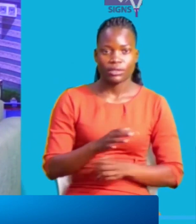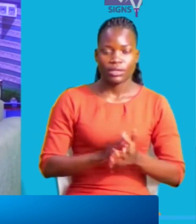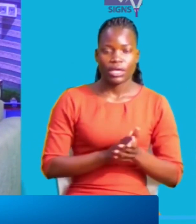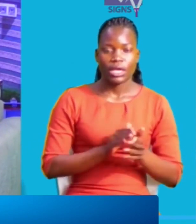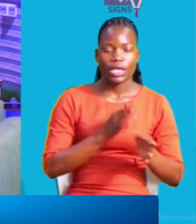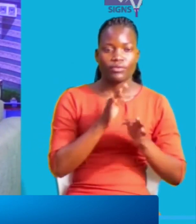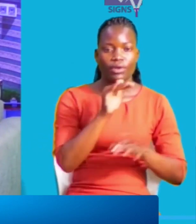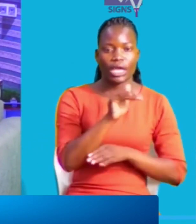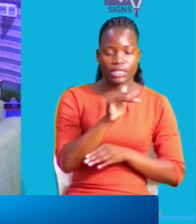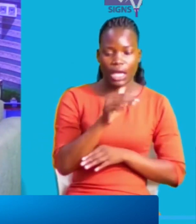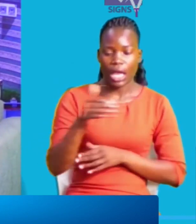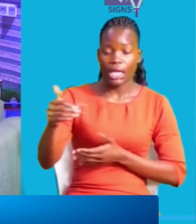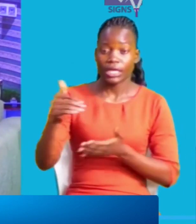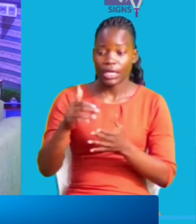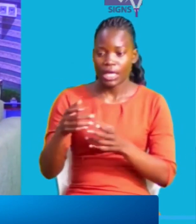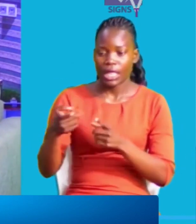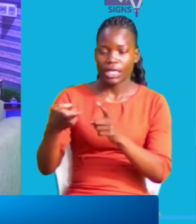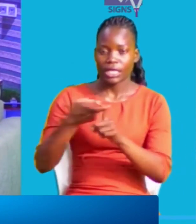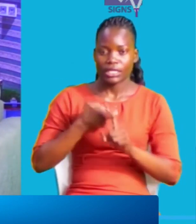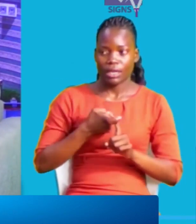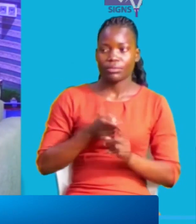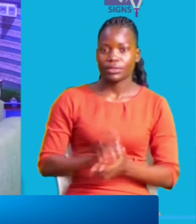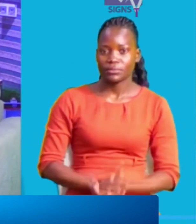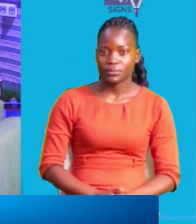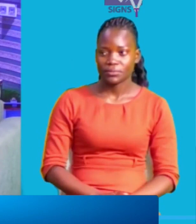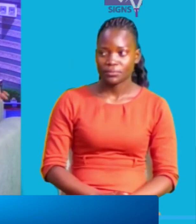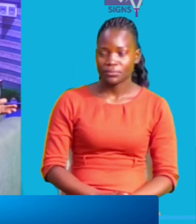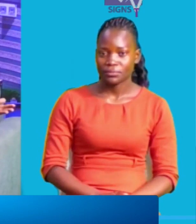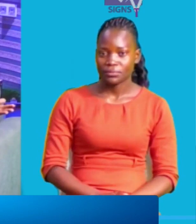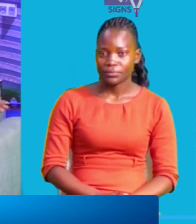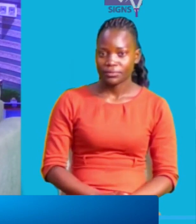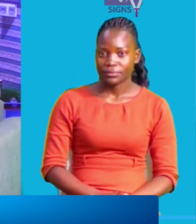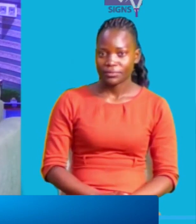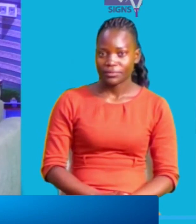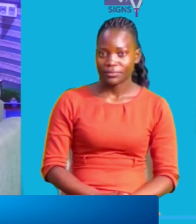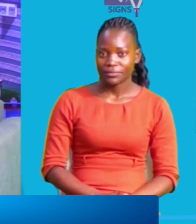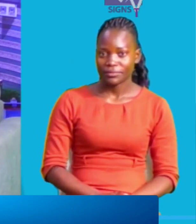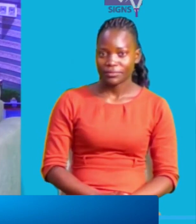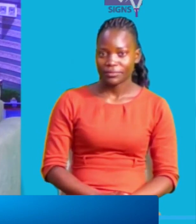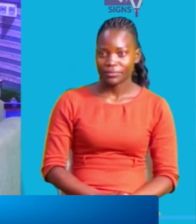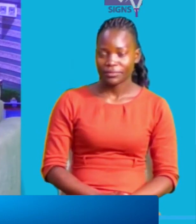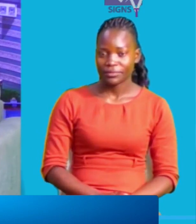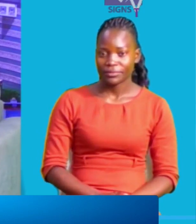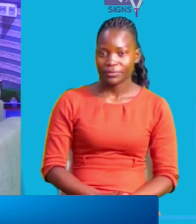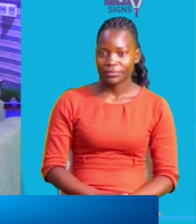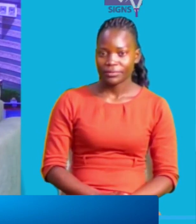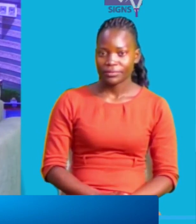Ukiuliza kidnapping. Can you for us kidnapping? Ndio amesign. Yeah. Yeye atajua.